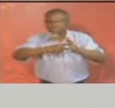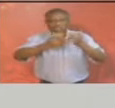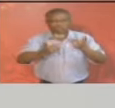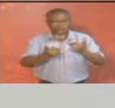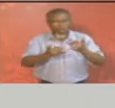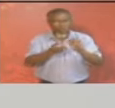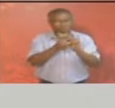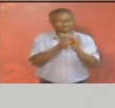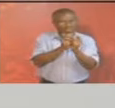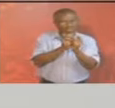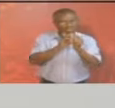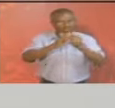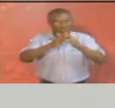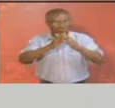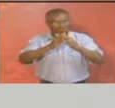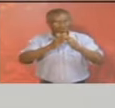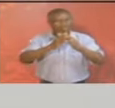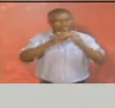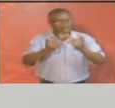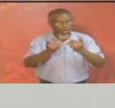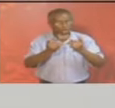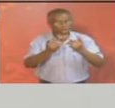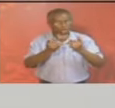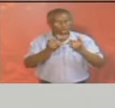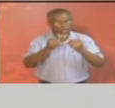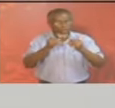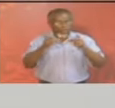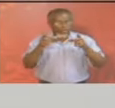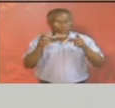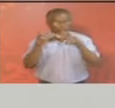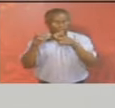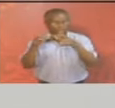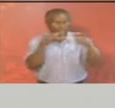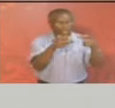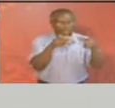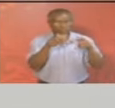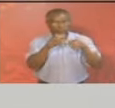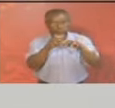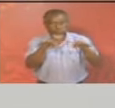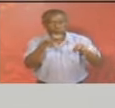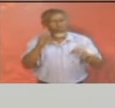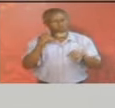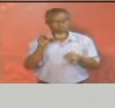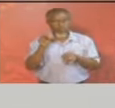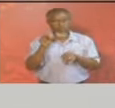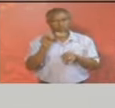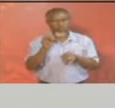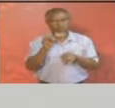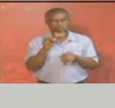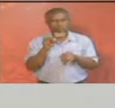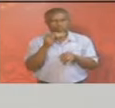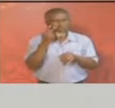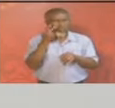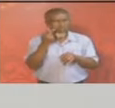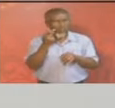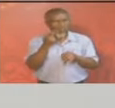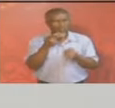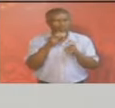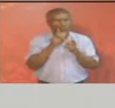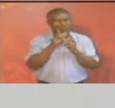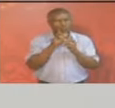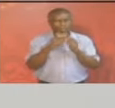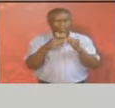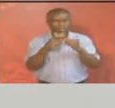opposed to community. What we've been doing is we've been emphasizing the development of these clusters and showing sort of the